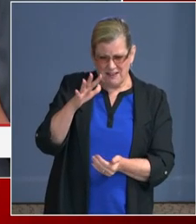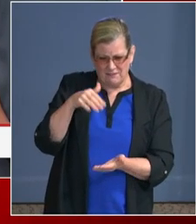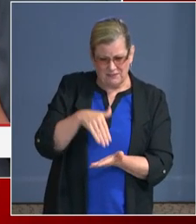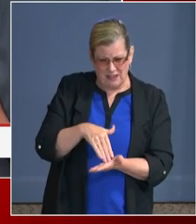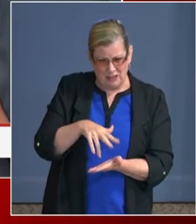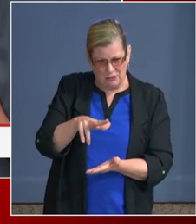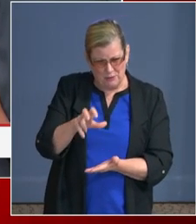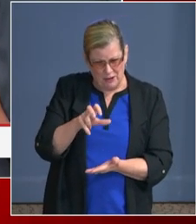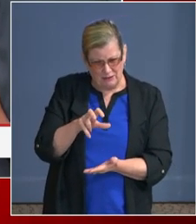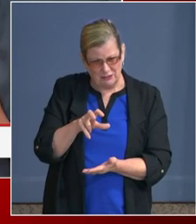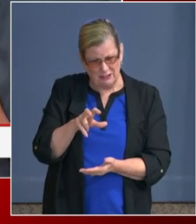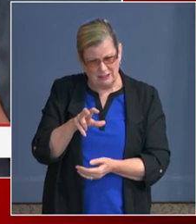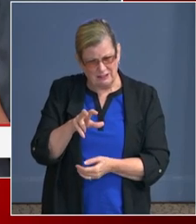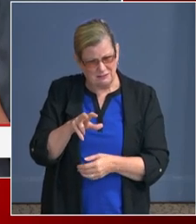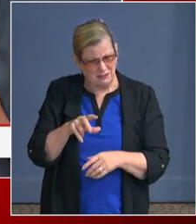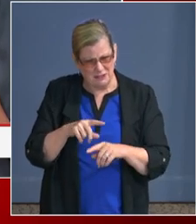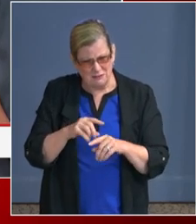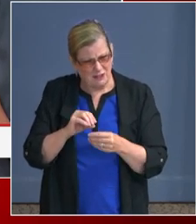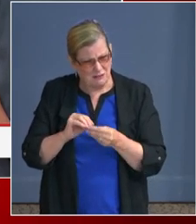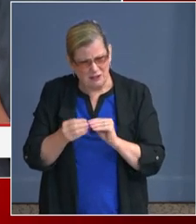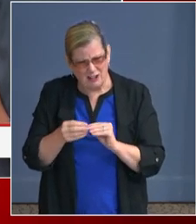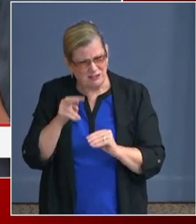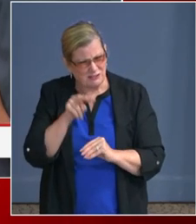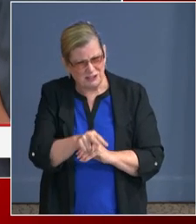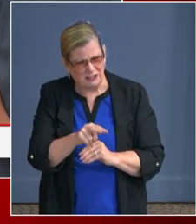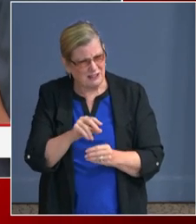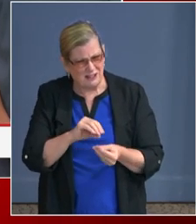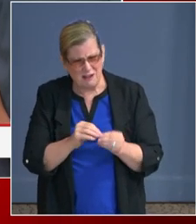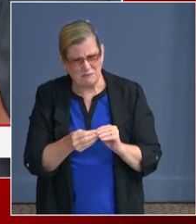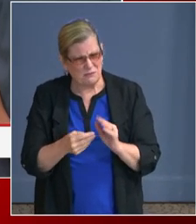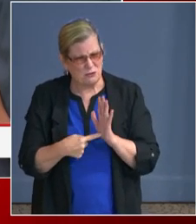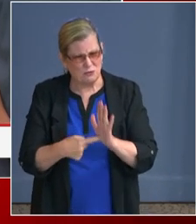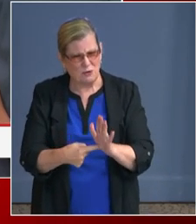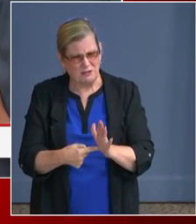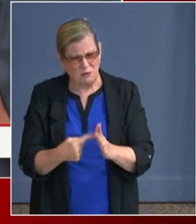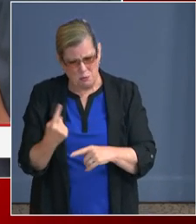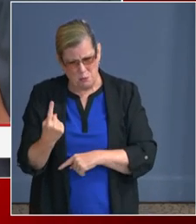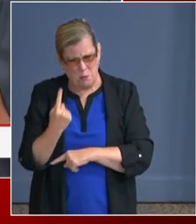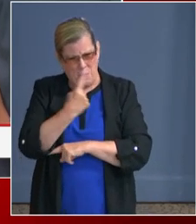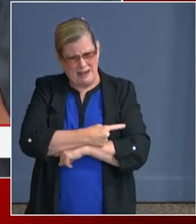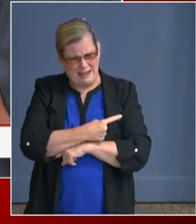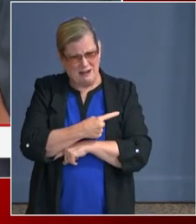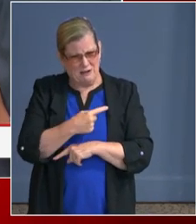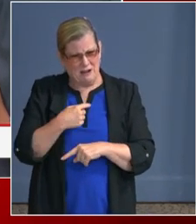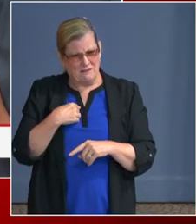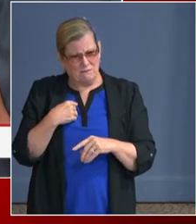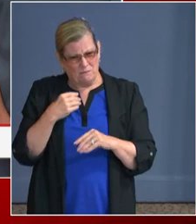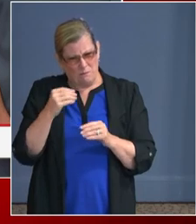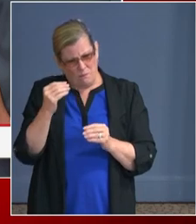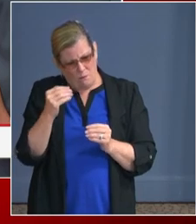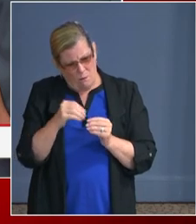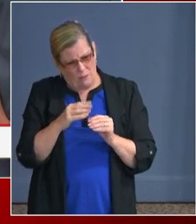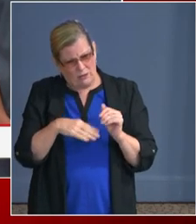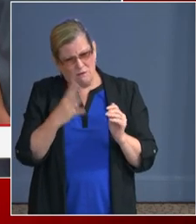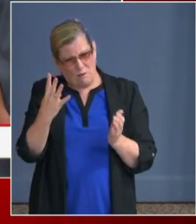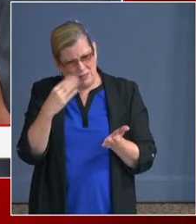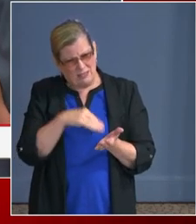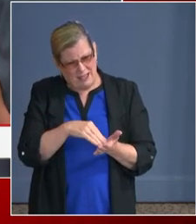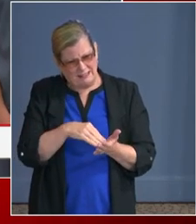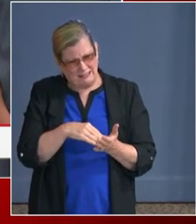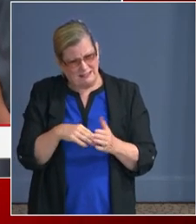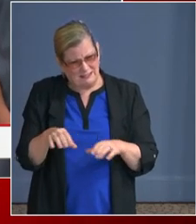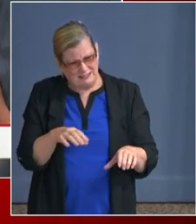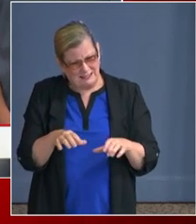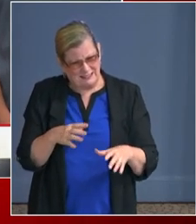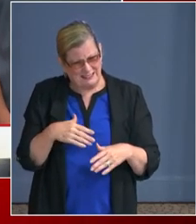week. But the numbers I looked at last night showed that on one day last week you had more than 4,000 tests done. The next